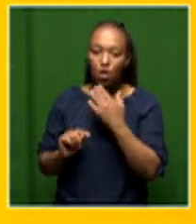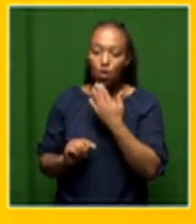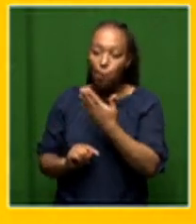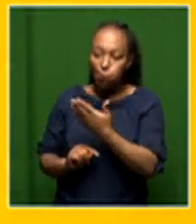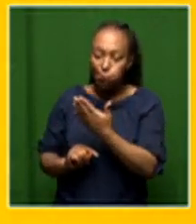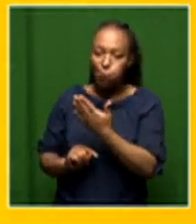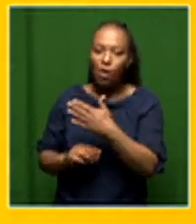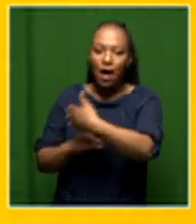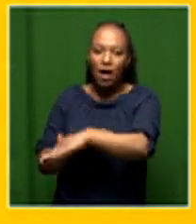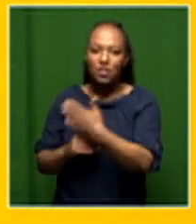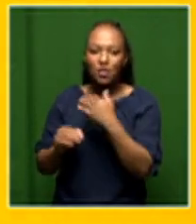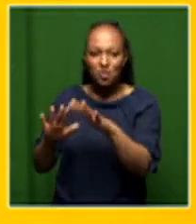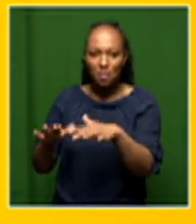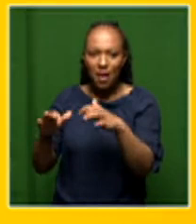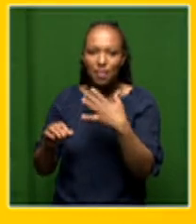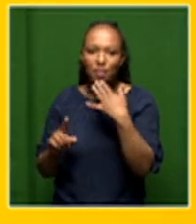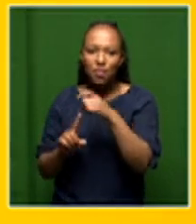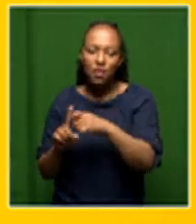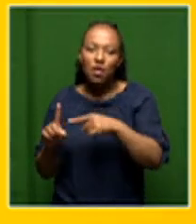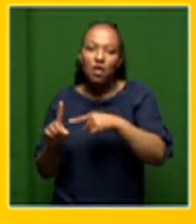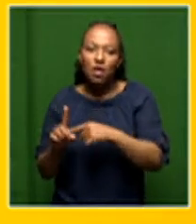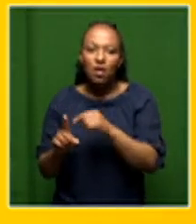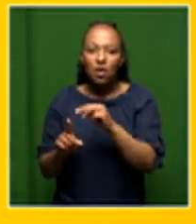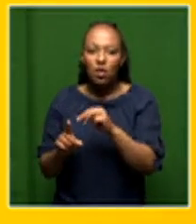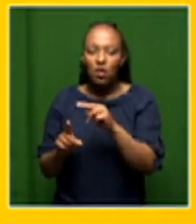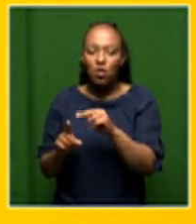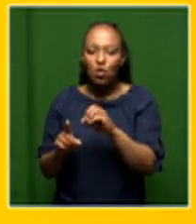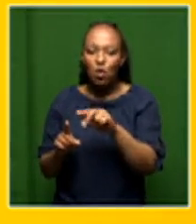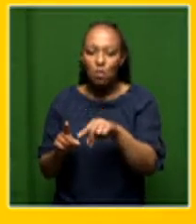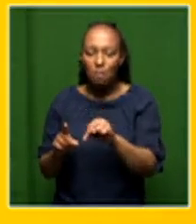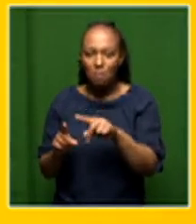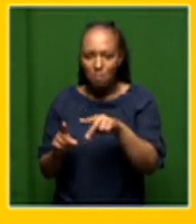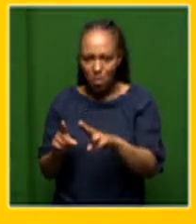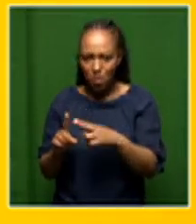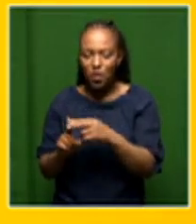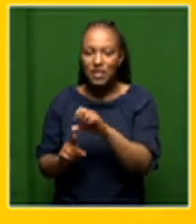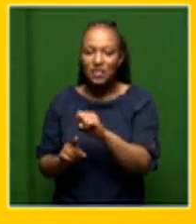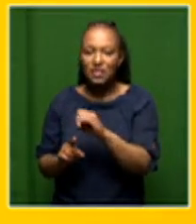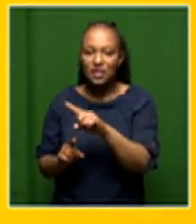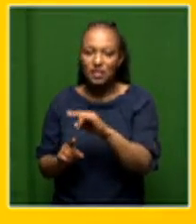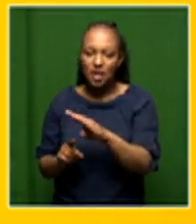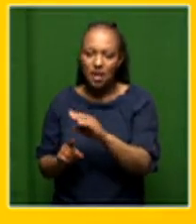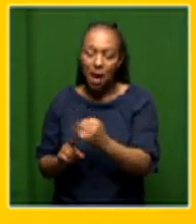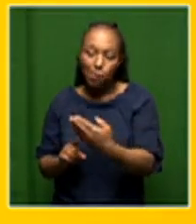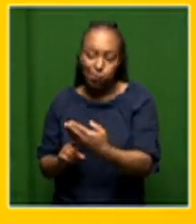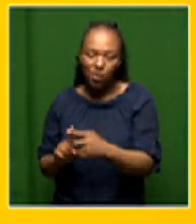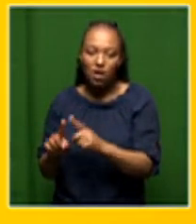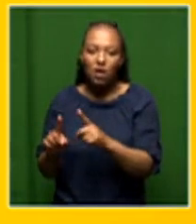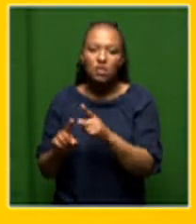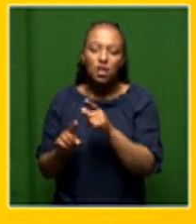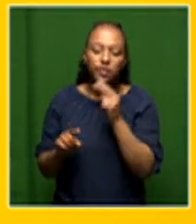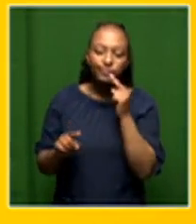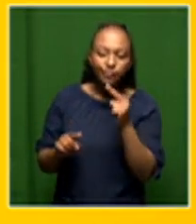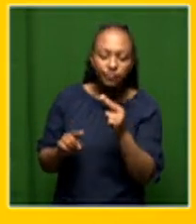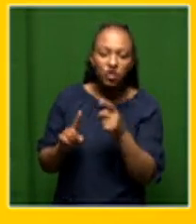standby, just outside Parliament, we've got Nompu Siziba. She's there. She's covering it for us. Looking forward to getting a bit of a